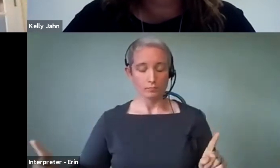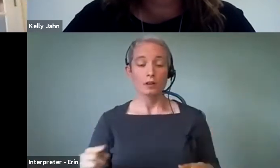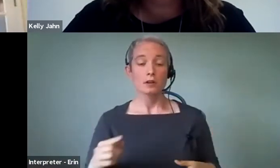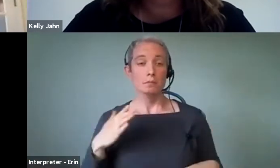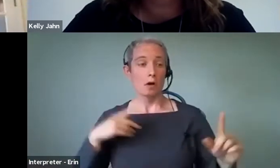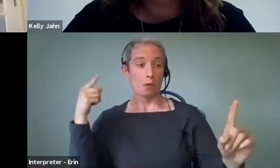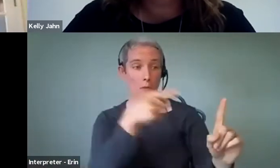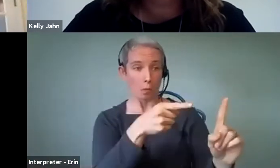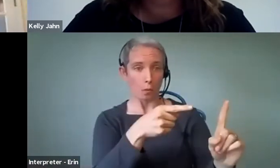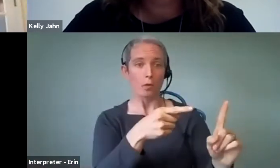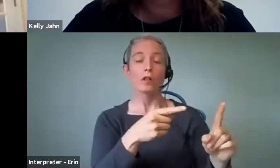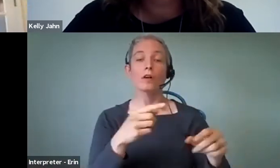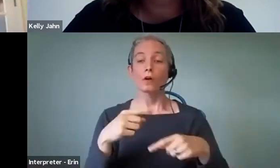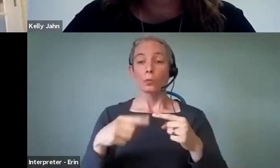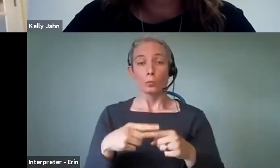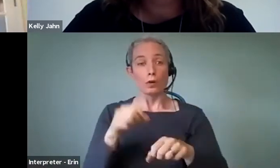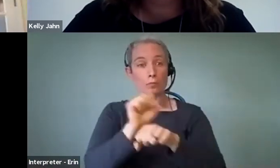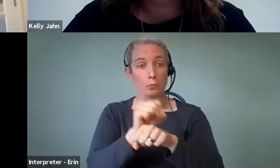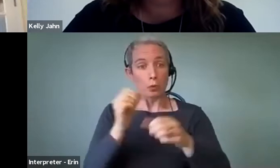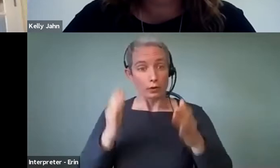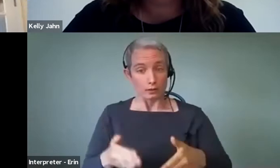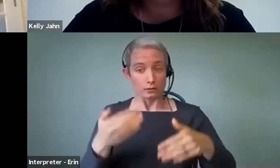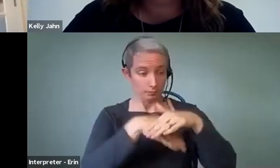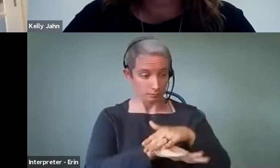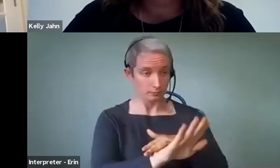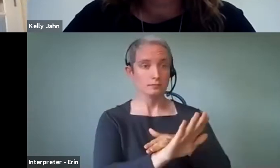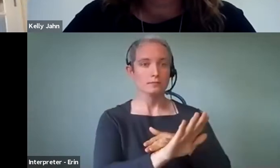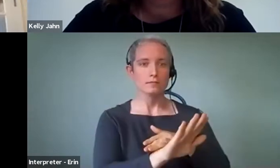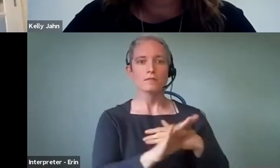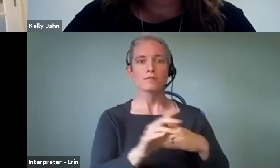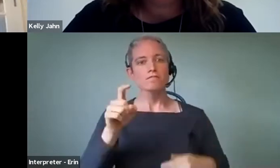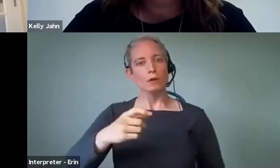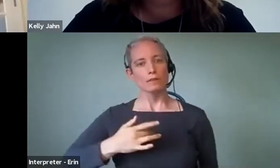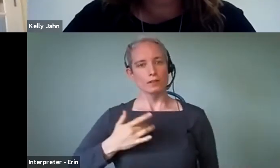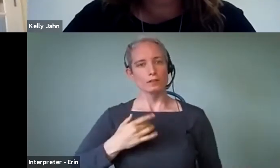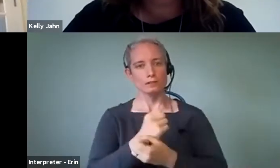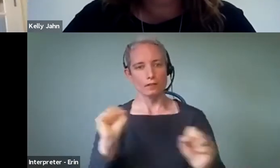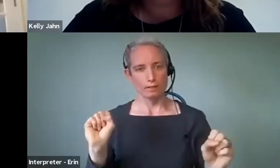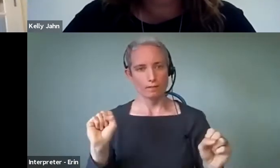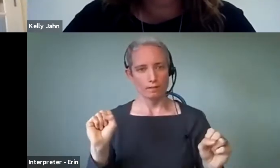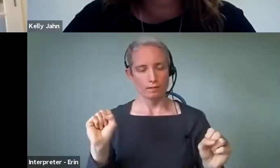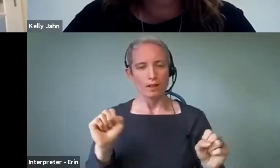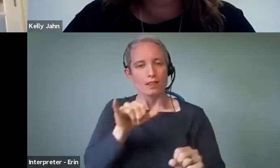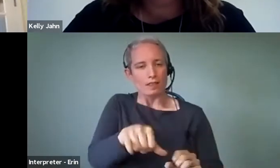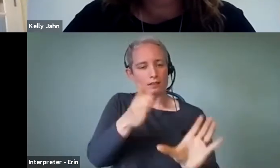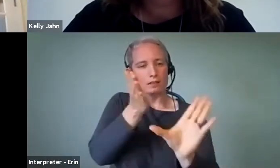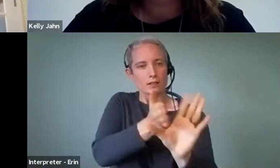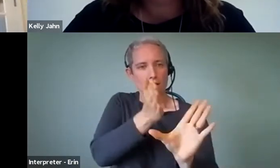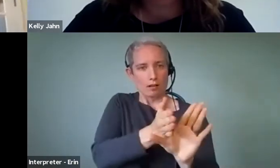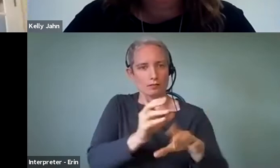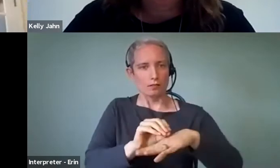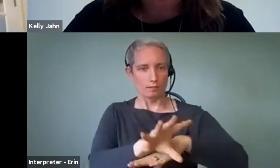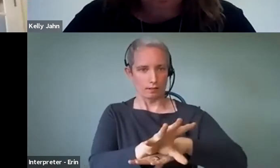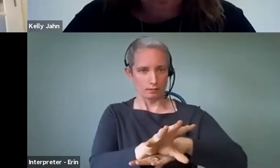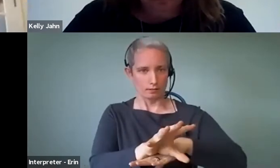coming back in. And that's when we talk about the psychological effect. We want to come back. Companies are